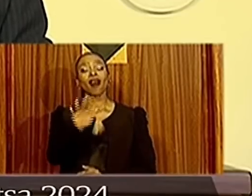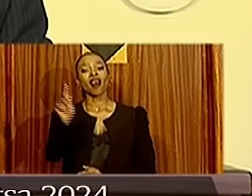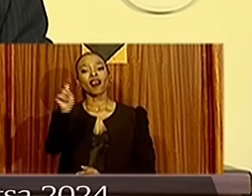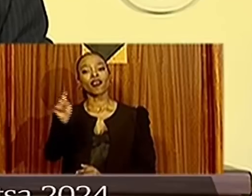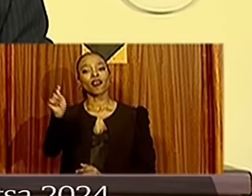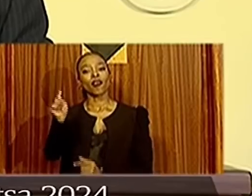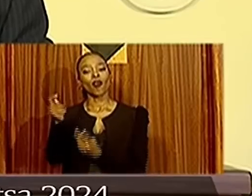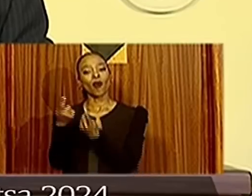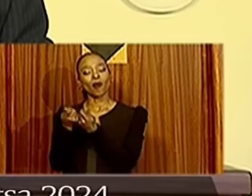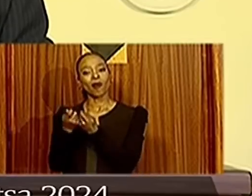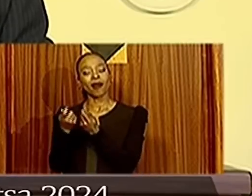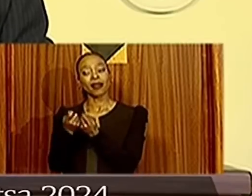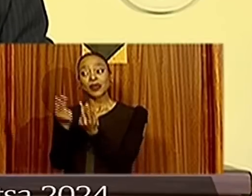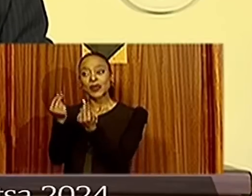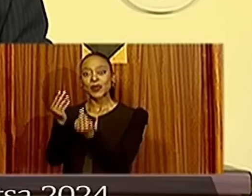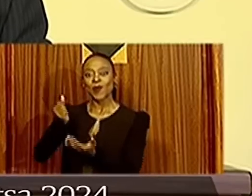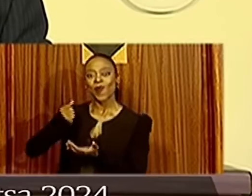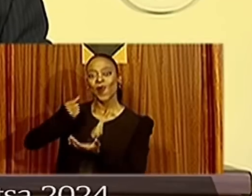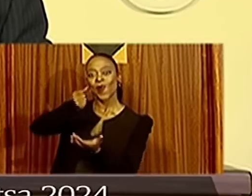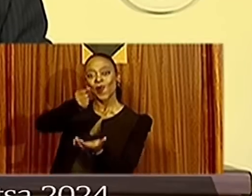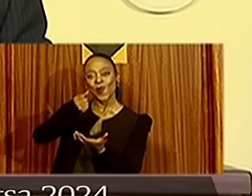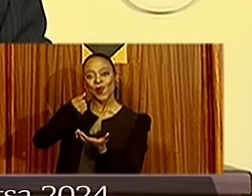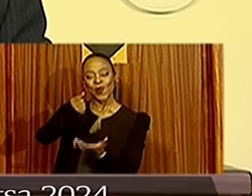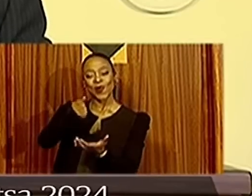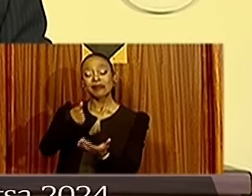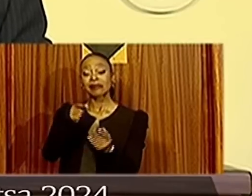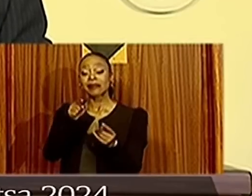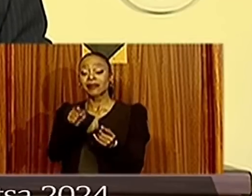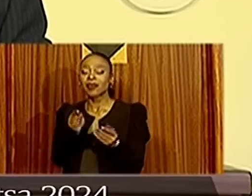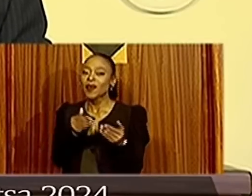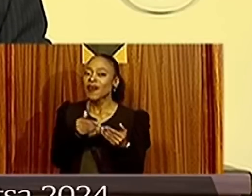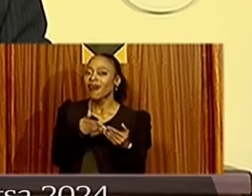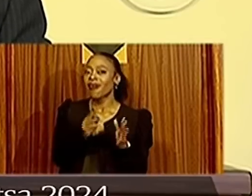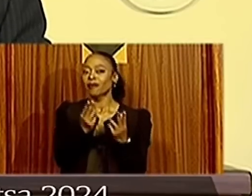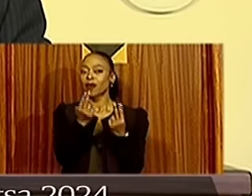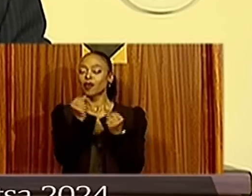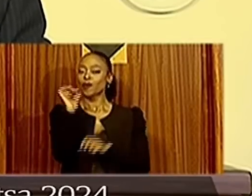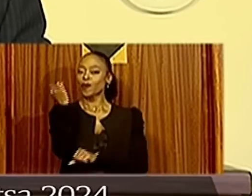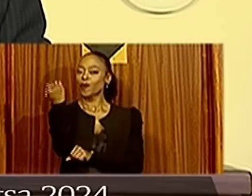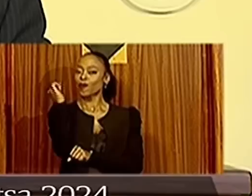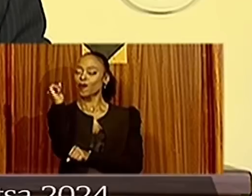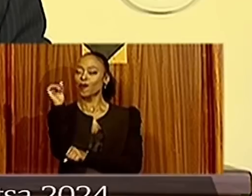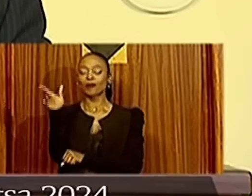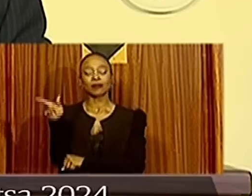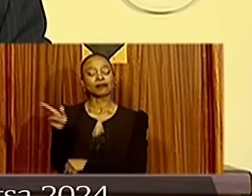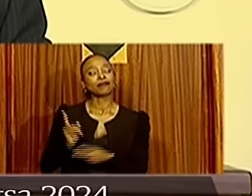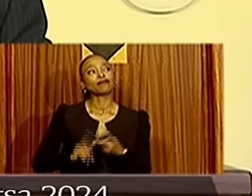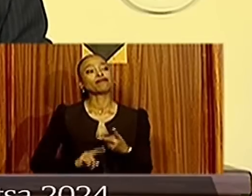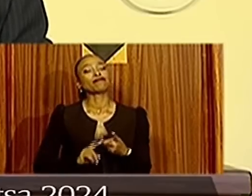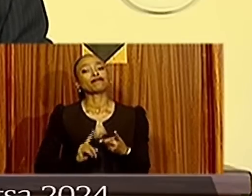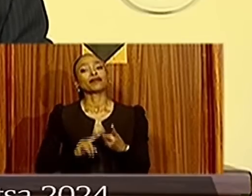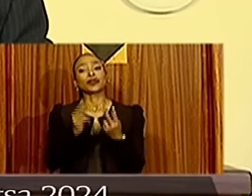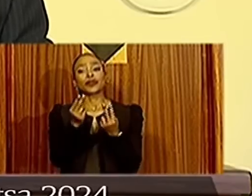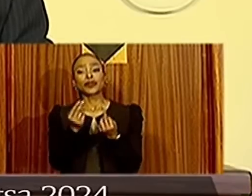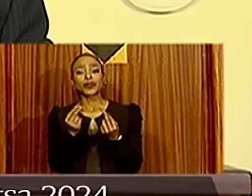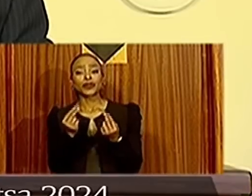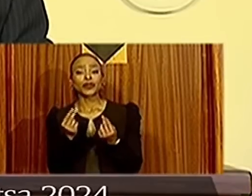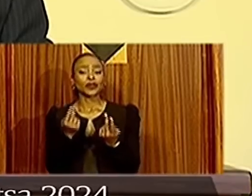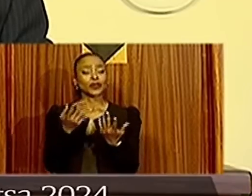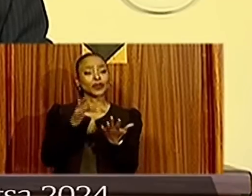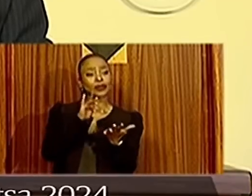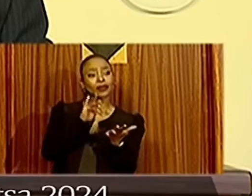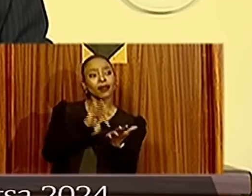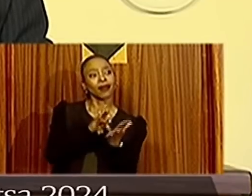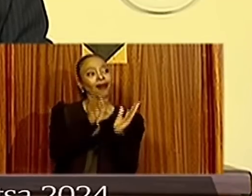investment commitments. This has led to the opening of new factories, new data